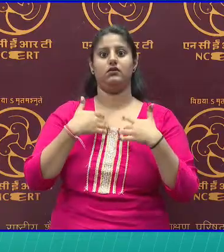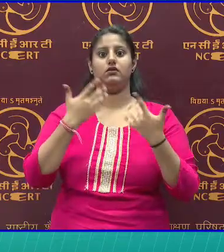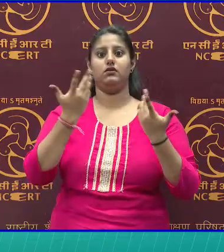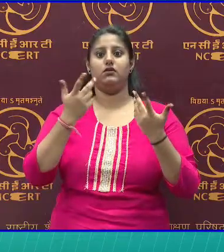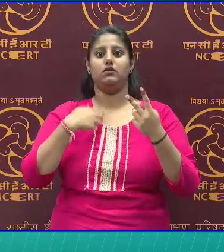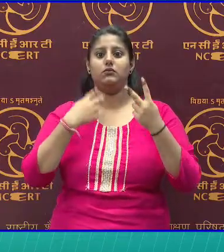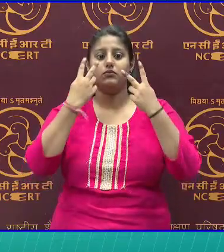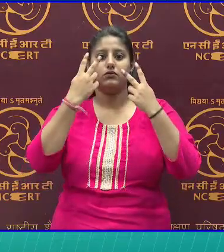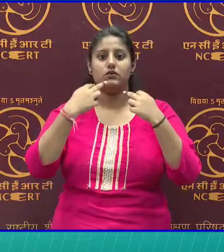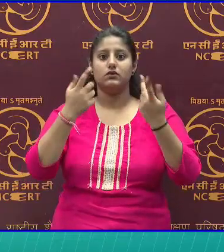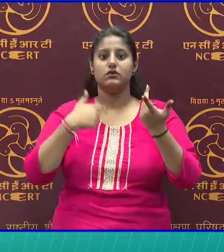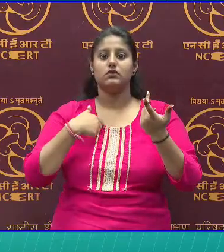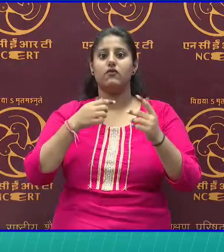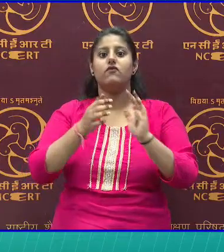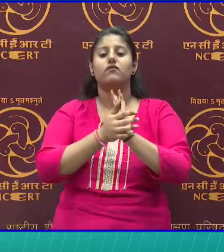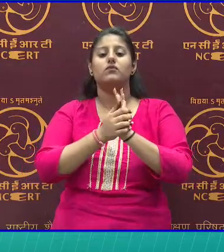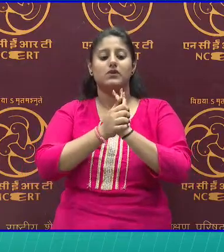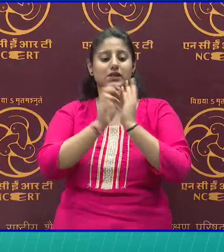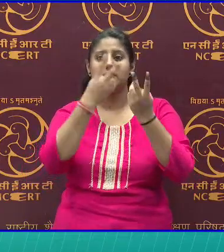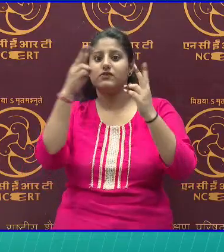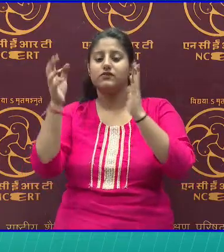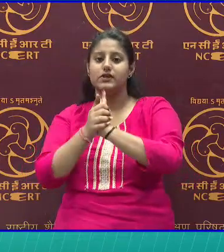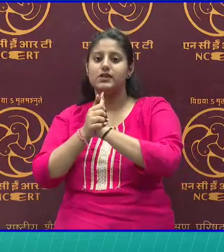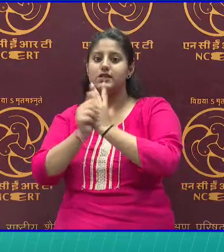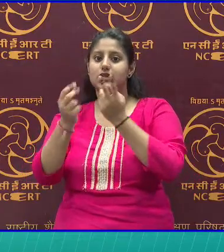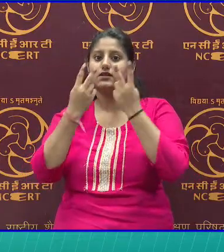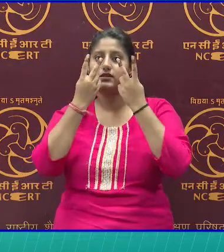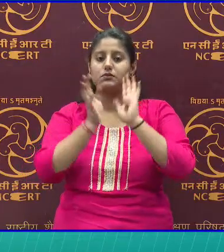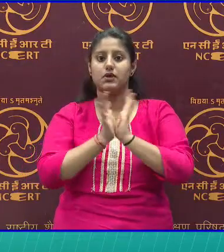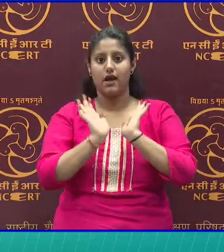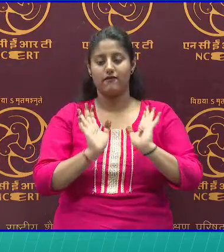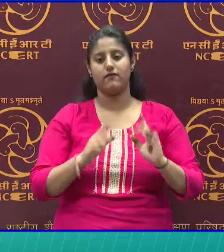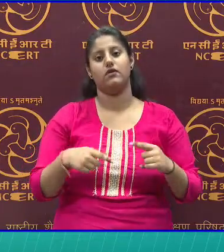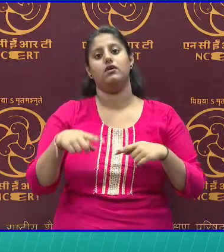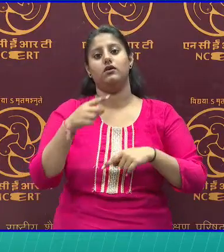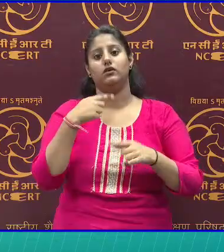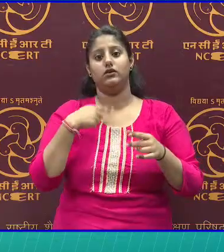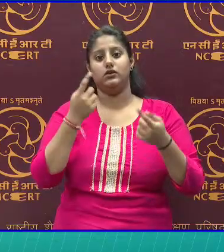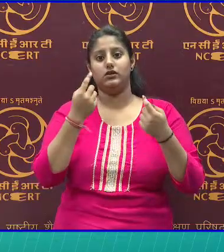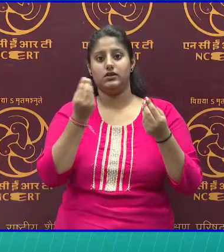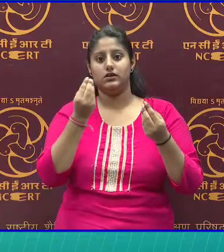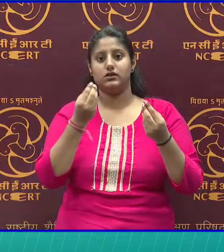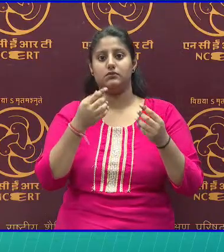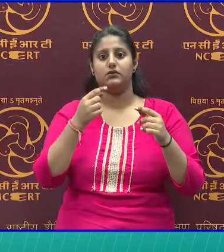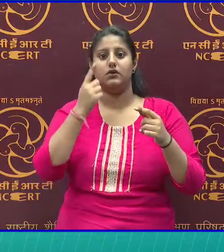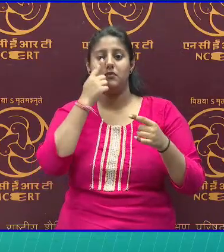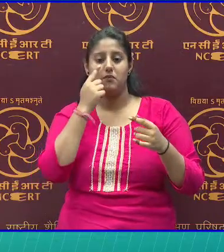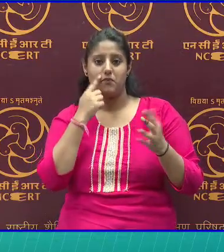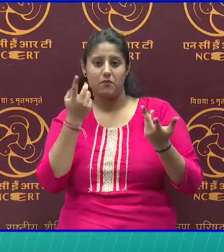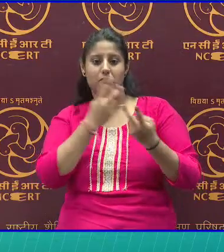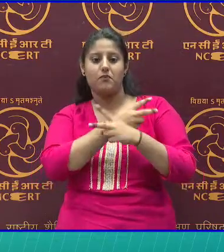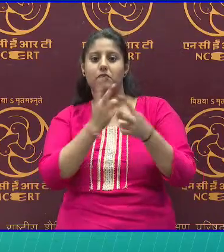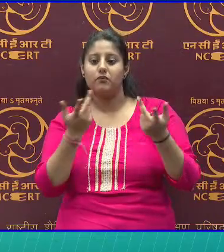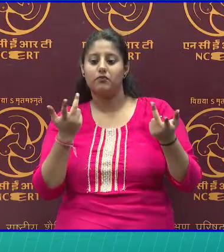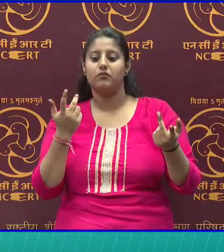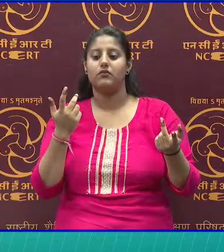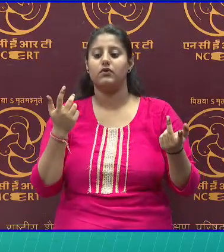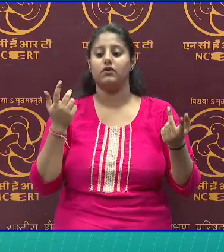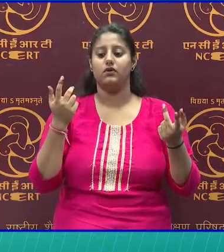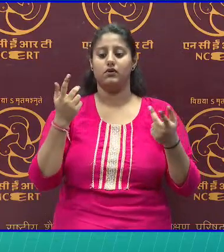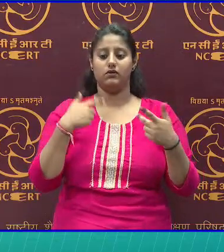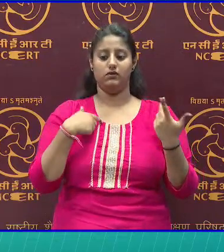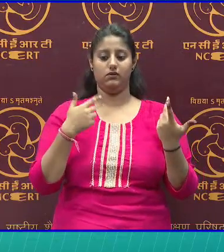introduce certain vocational skills as well. And here we have taken little effort that some of the gender stereotype thing also let it go off.